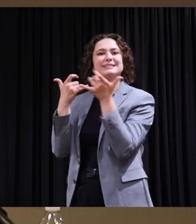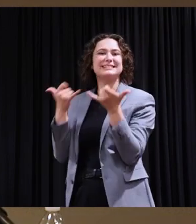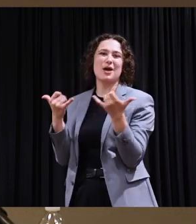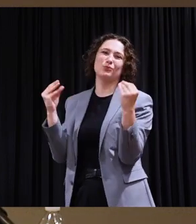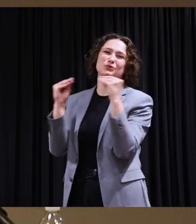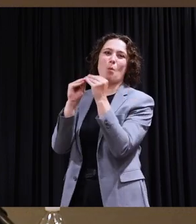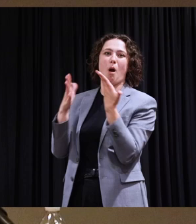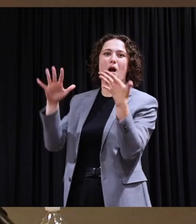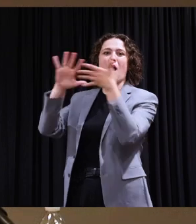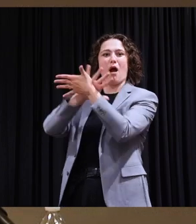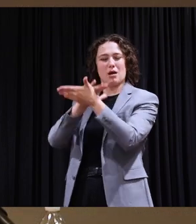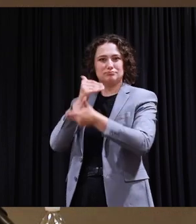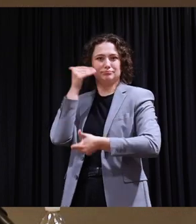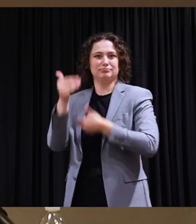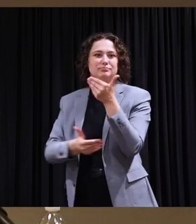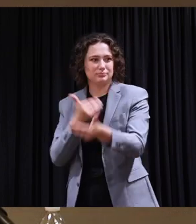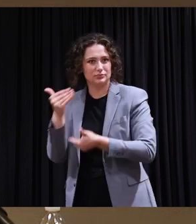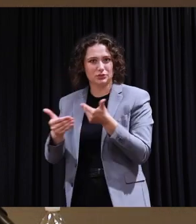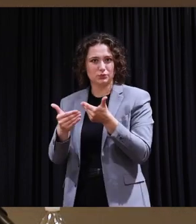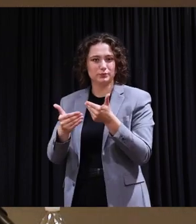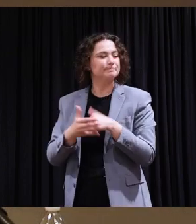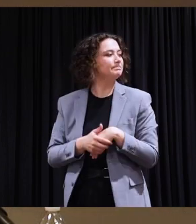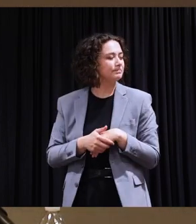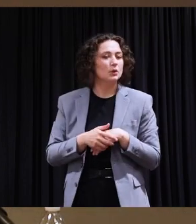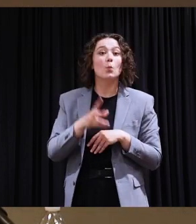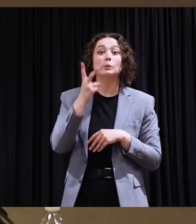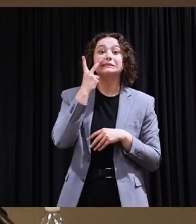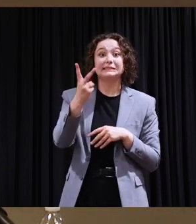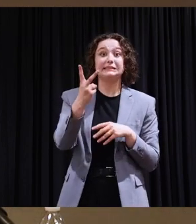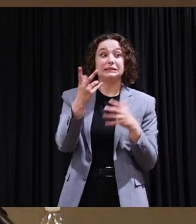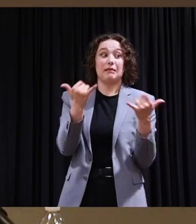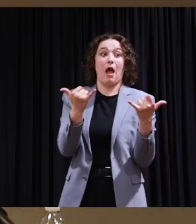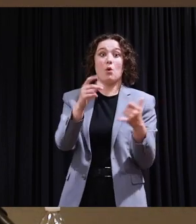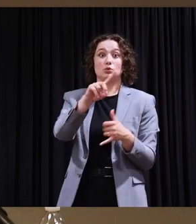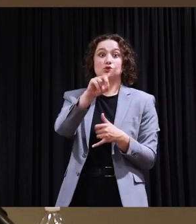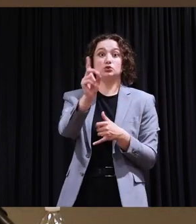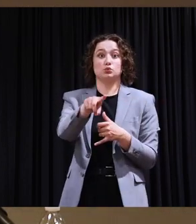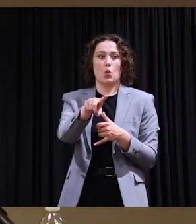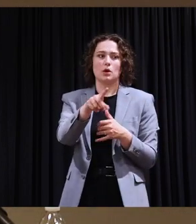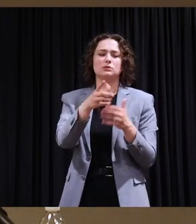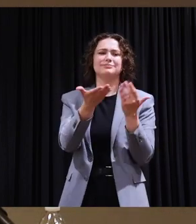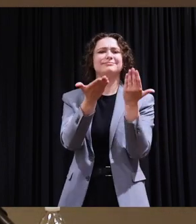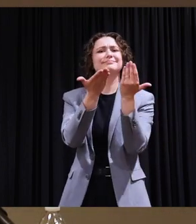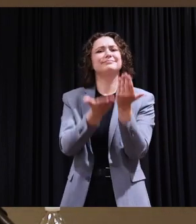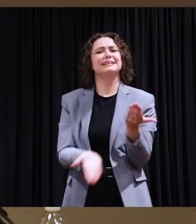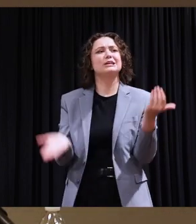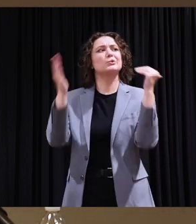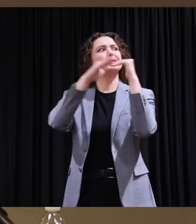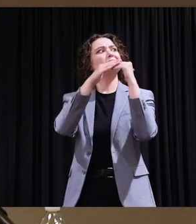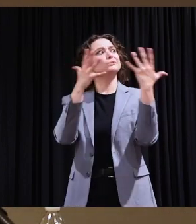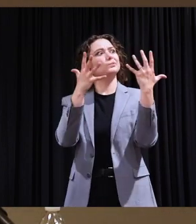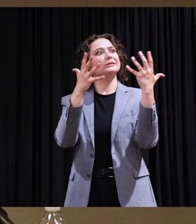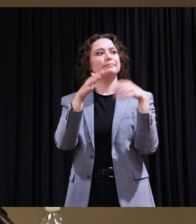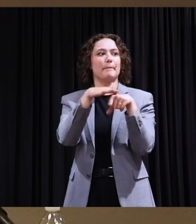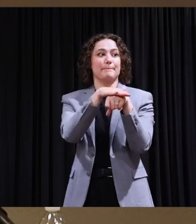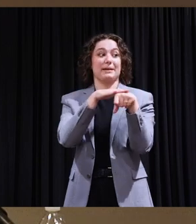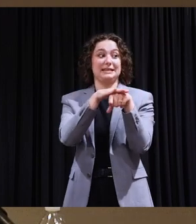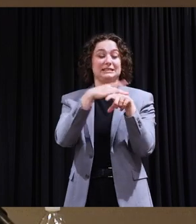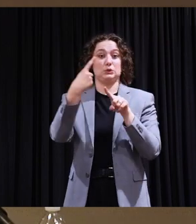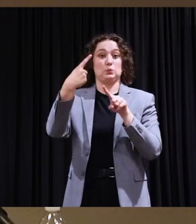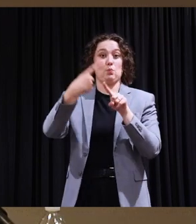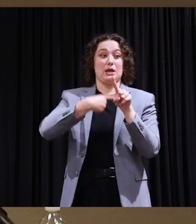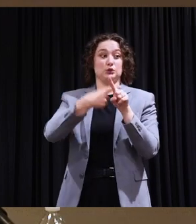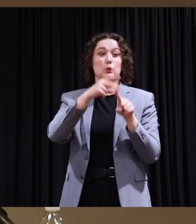today. We're seeing even in Detroit, with the increase in basic rental